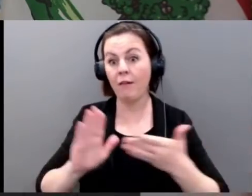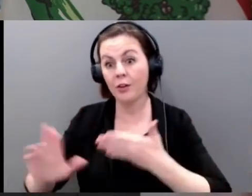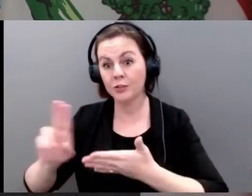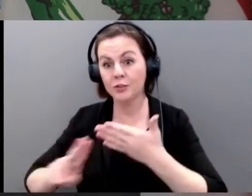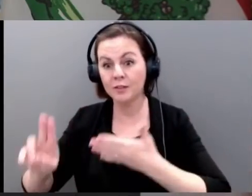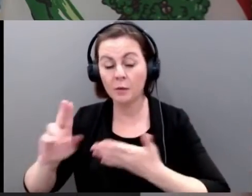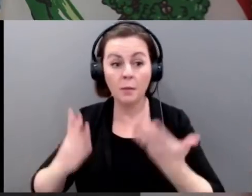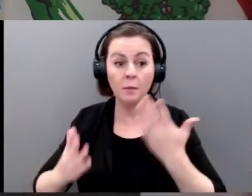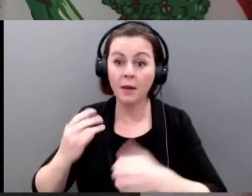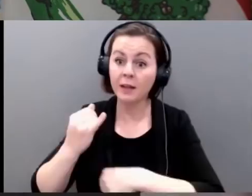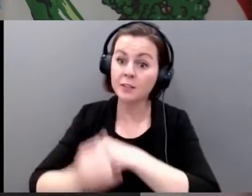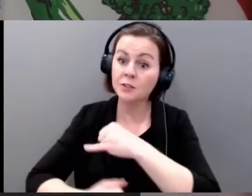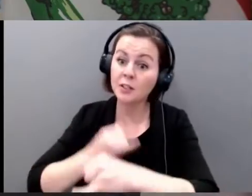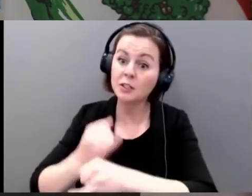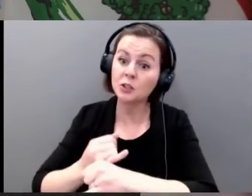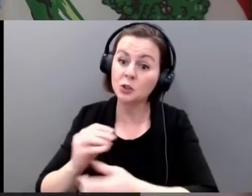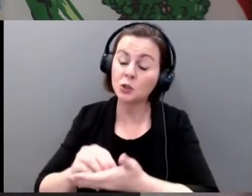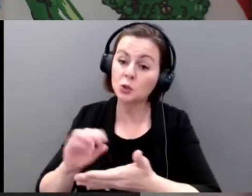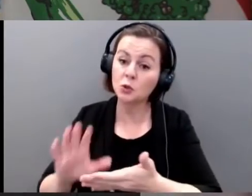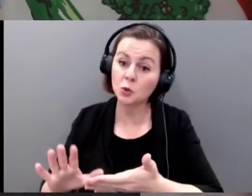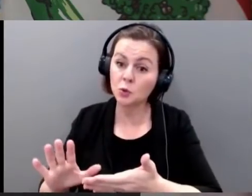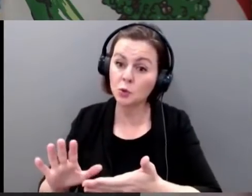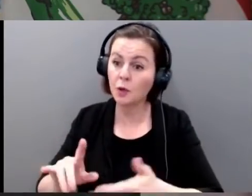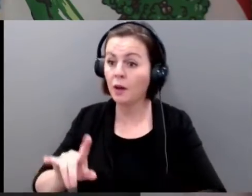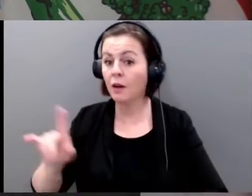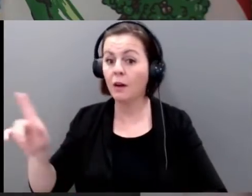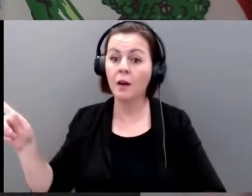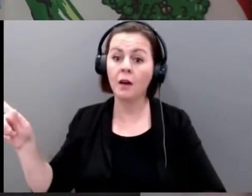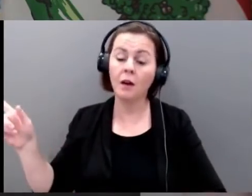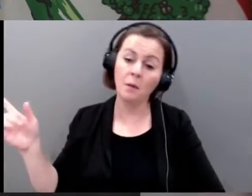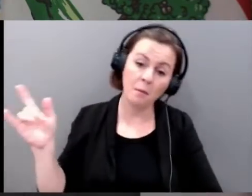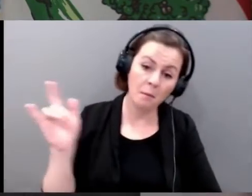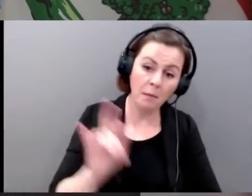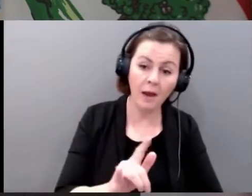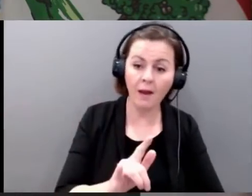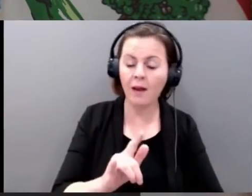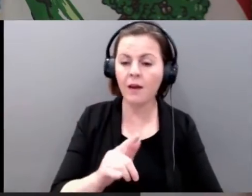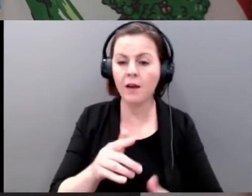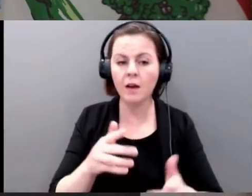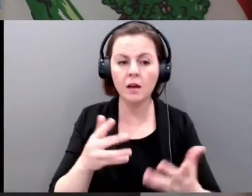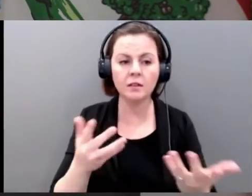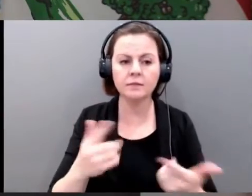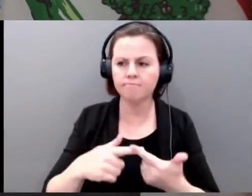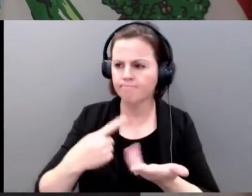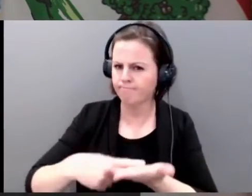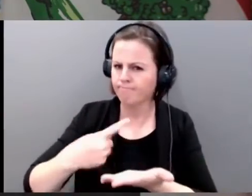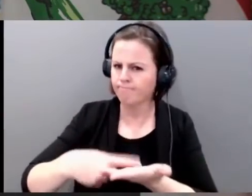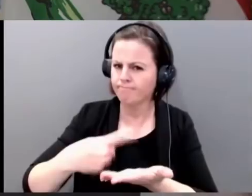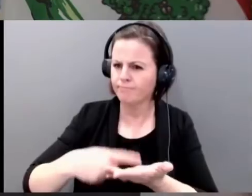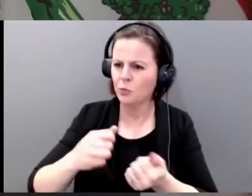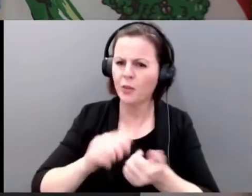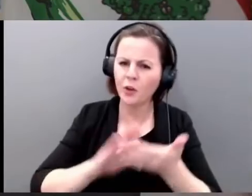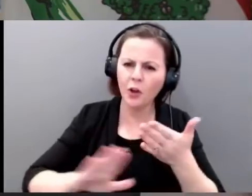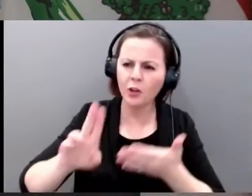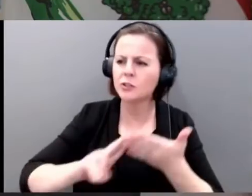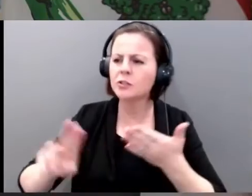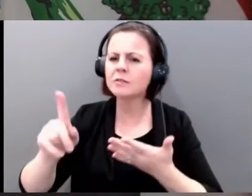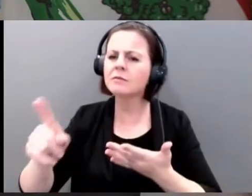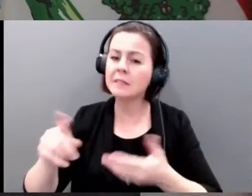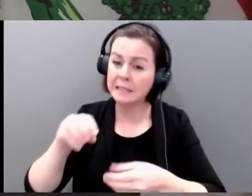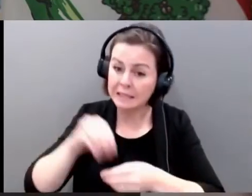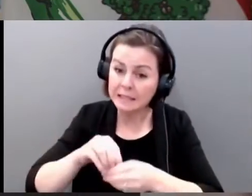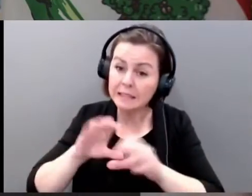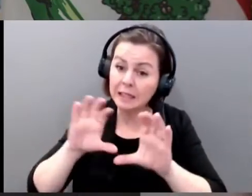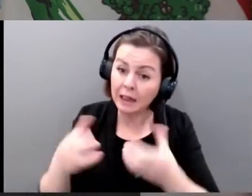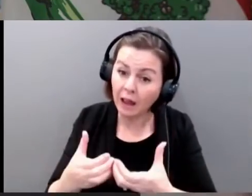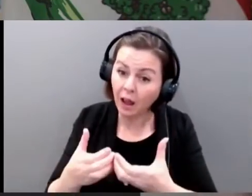maybe talking to the universities and the college about what in-class learning looks like. And so